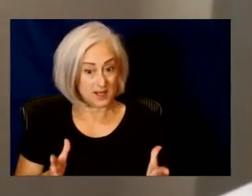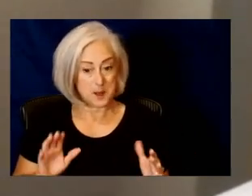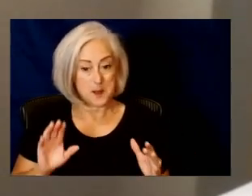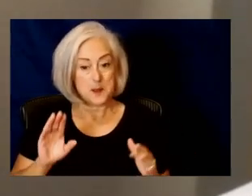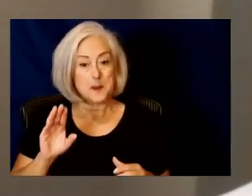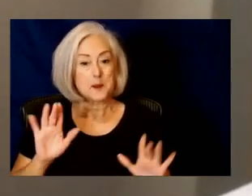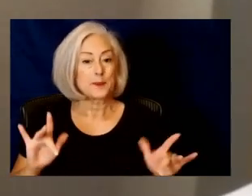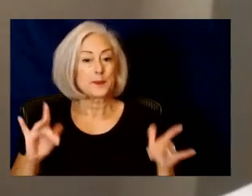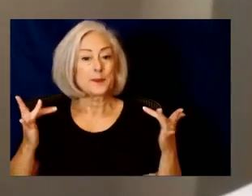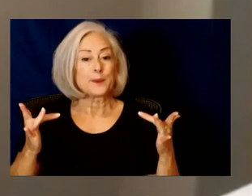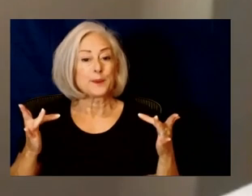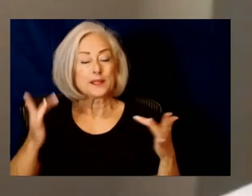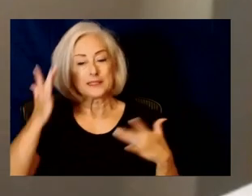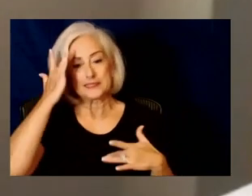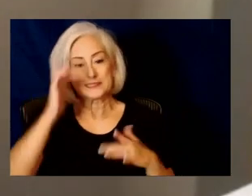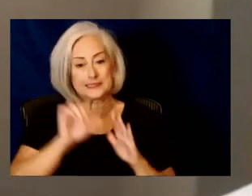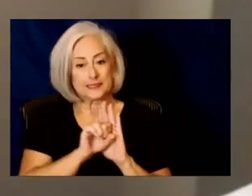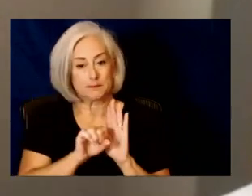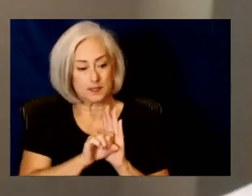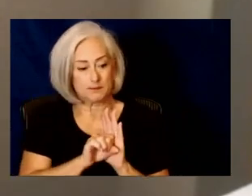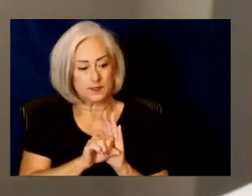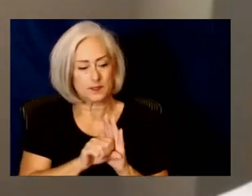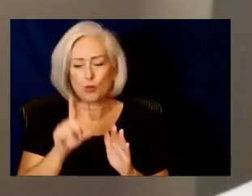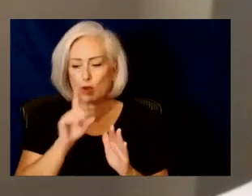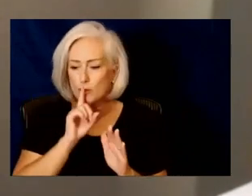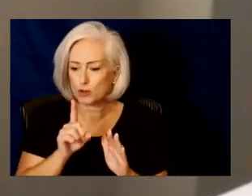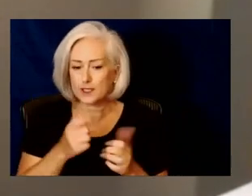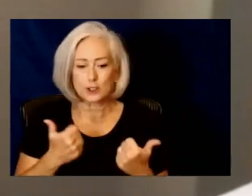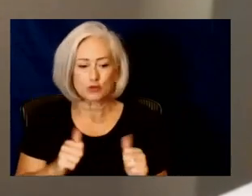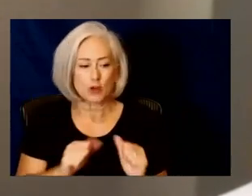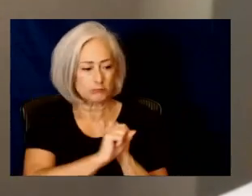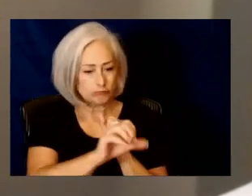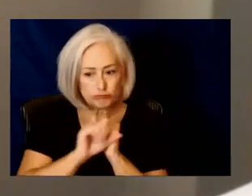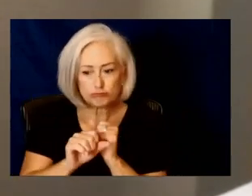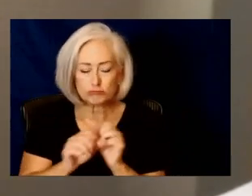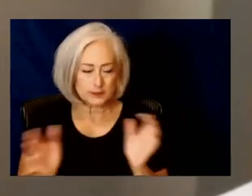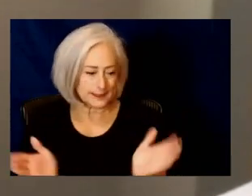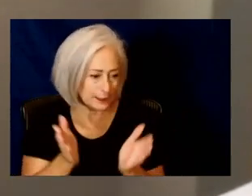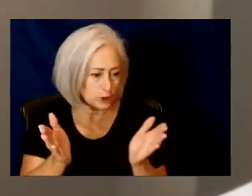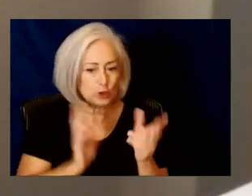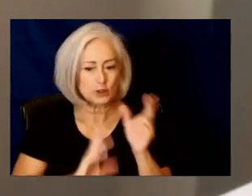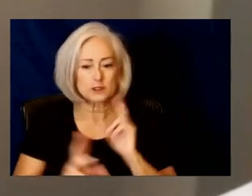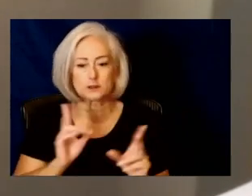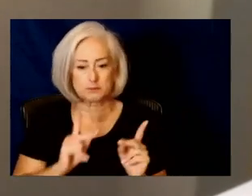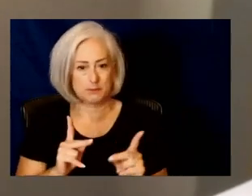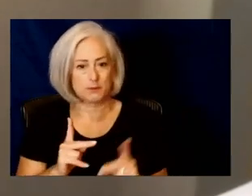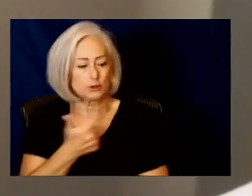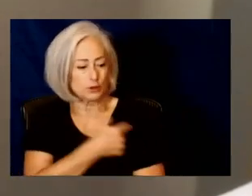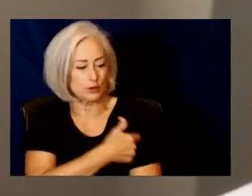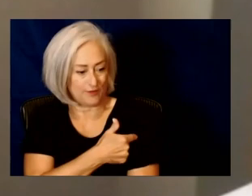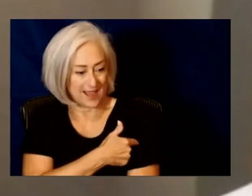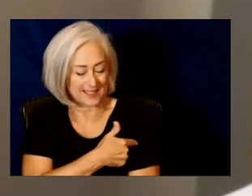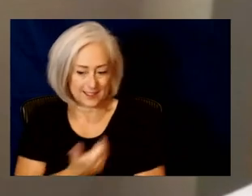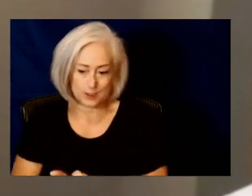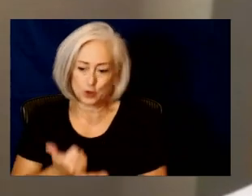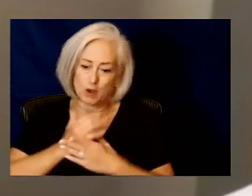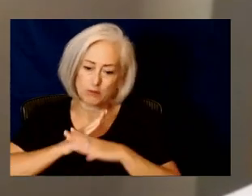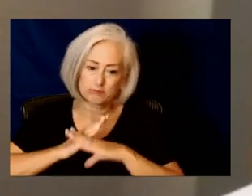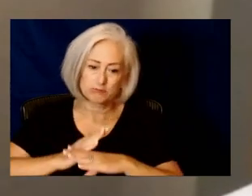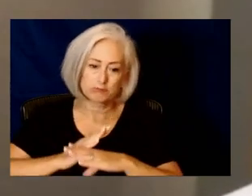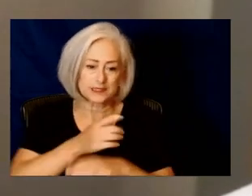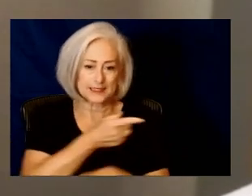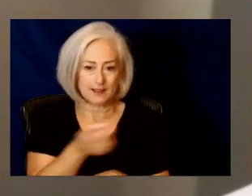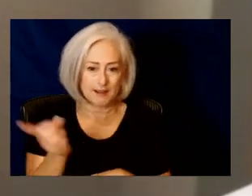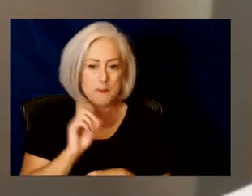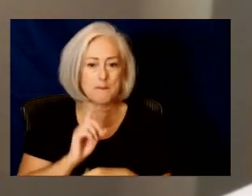really worked hard to promote vaccination among this population to help protect them. Even with all of